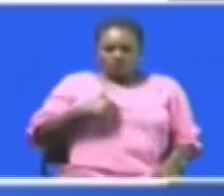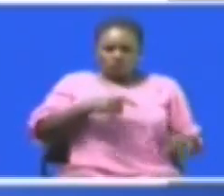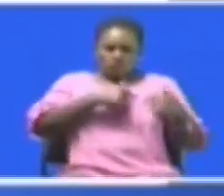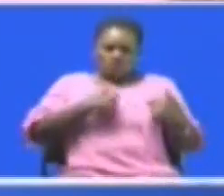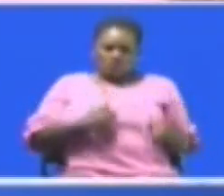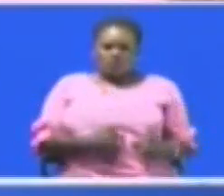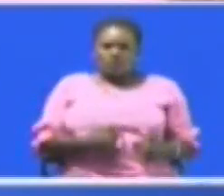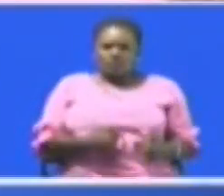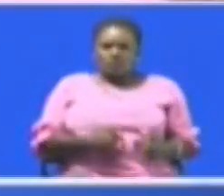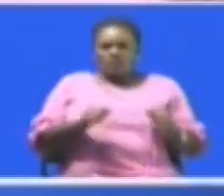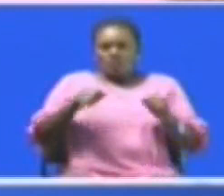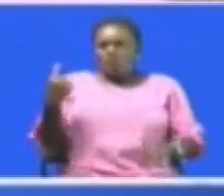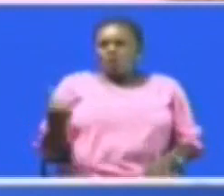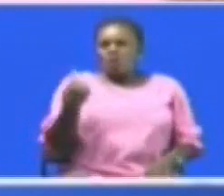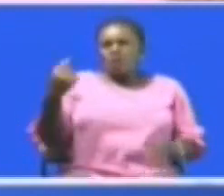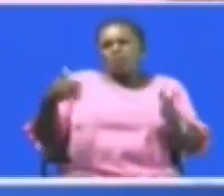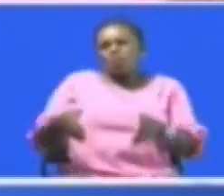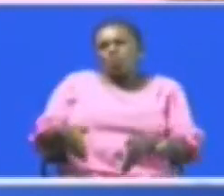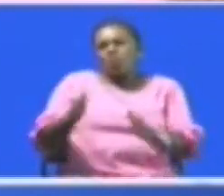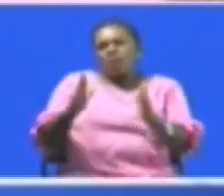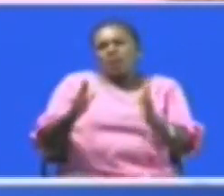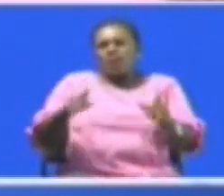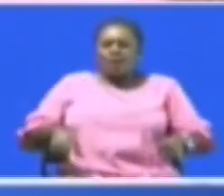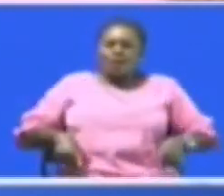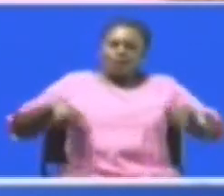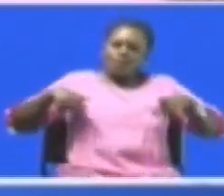operation that could well be the only thing that might